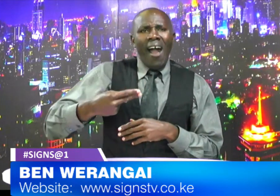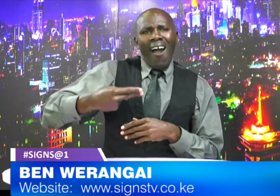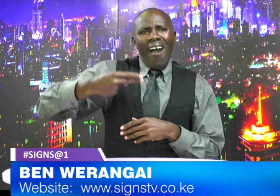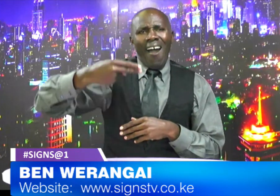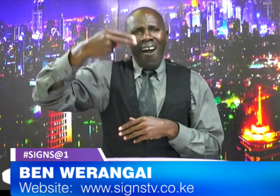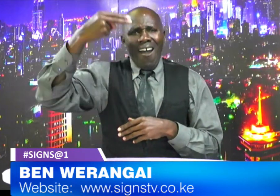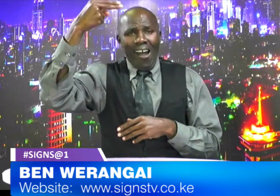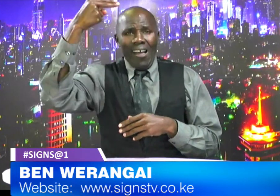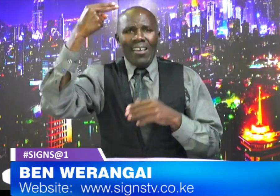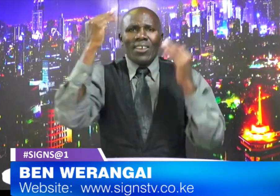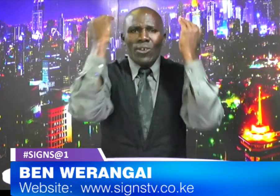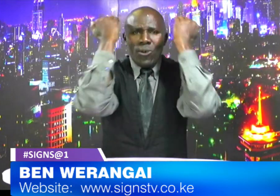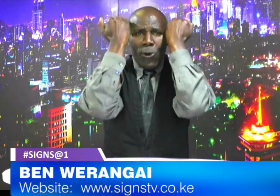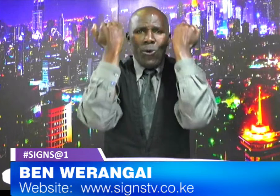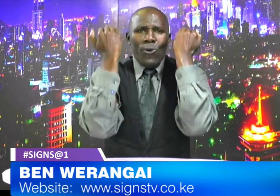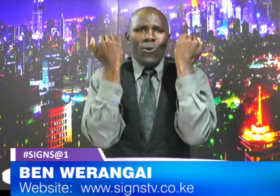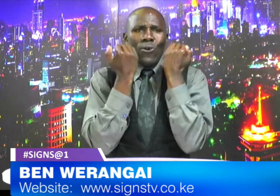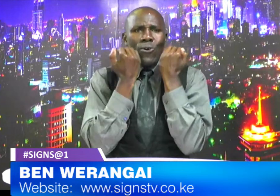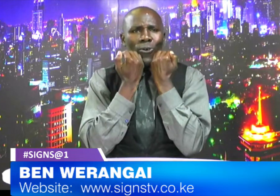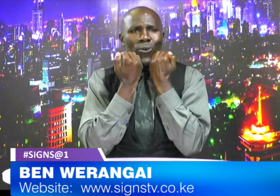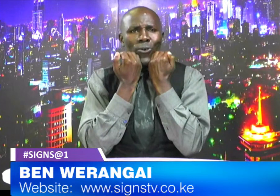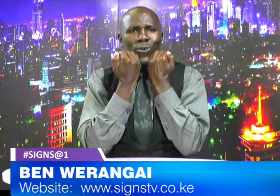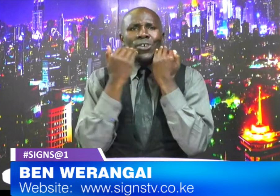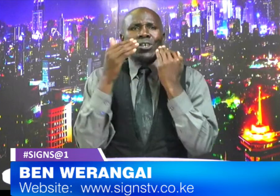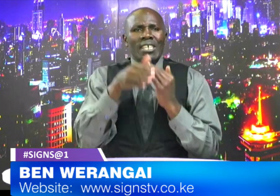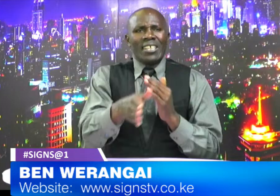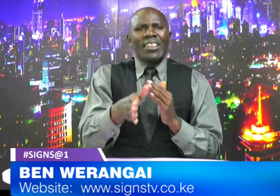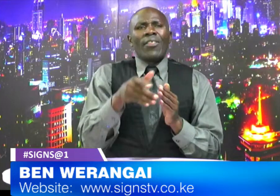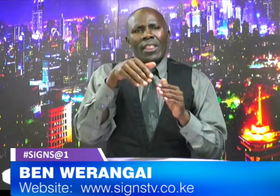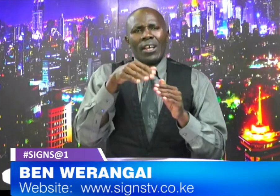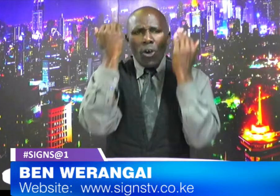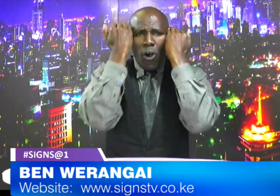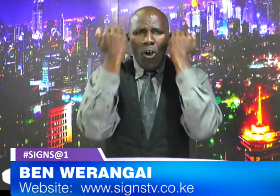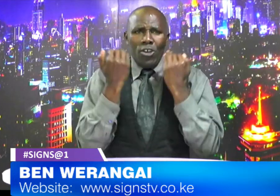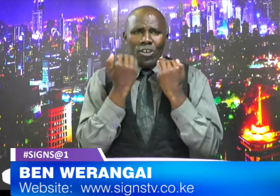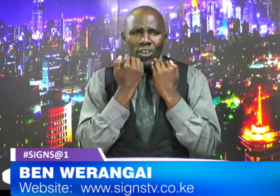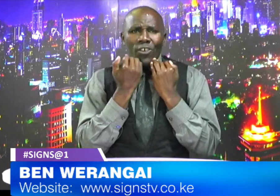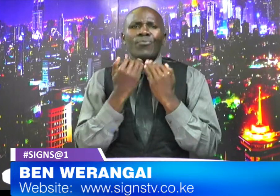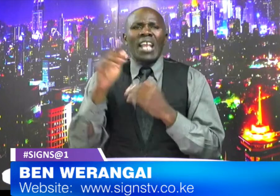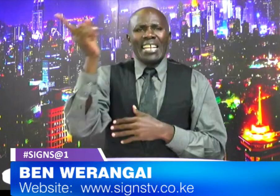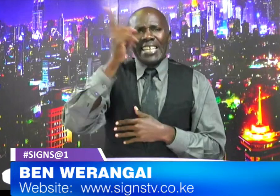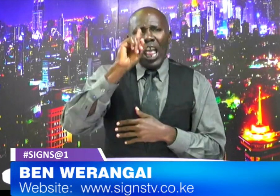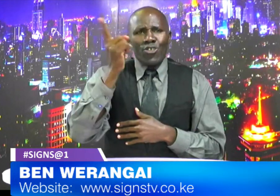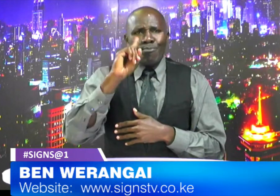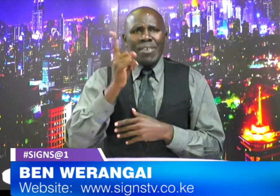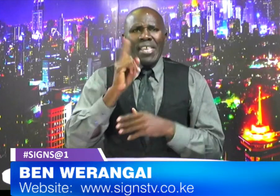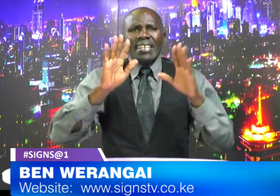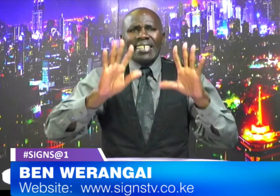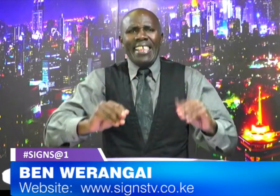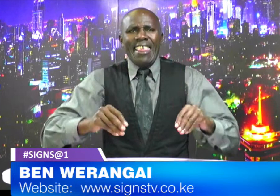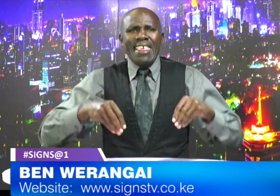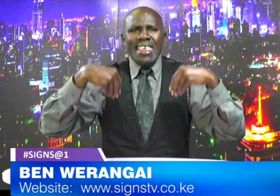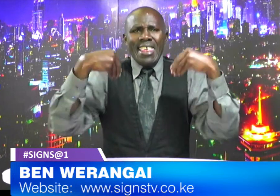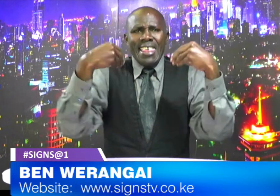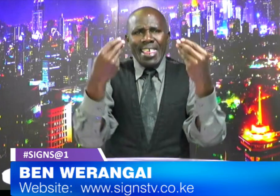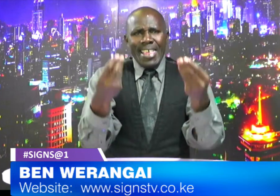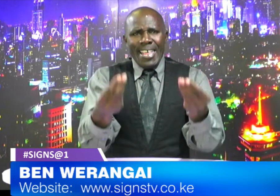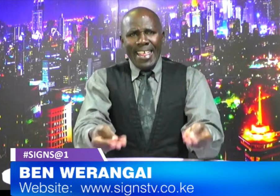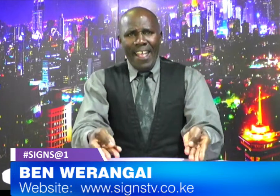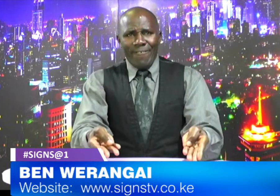passport, ID, work permit, birth and death certificate applications.